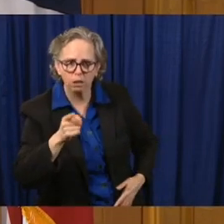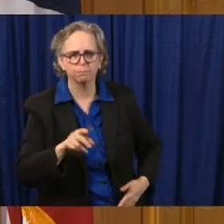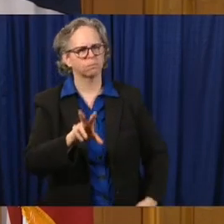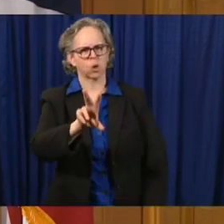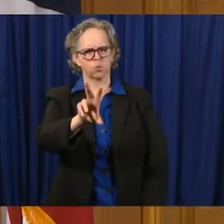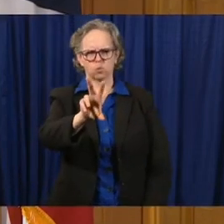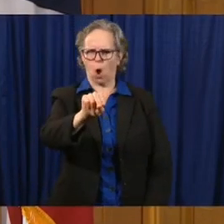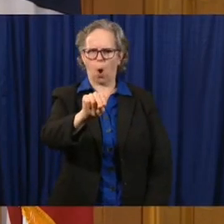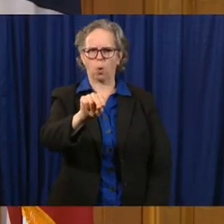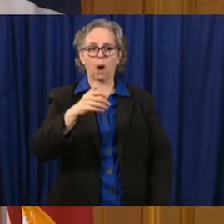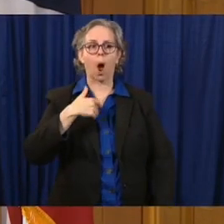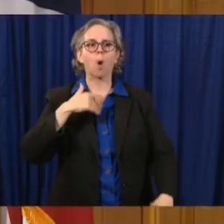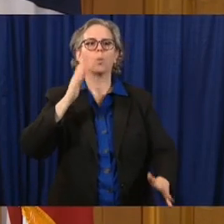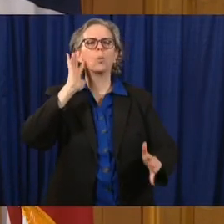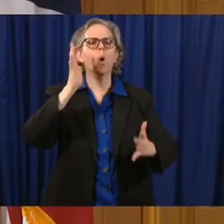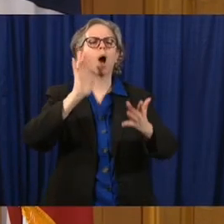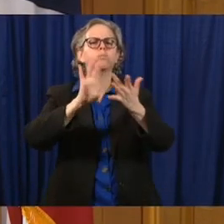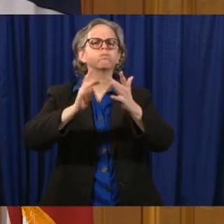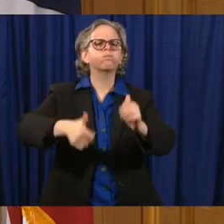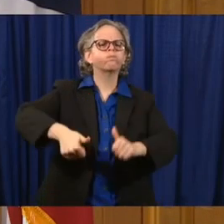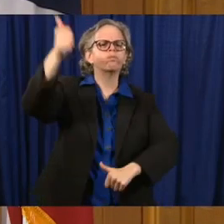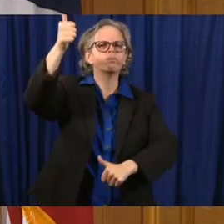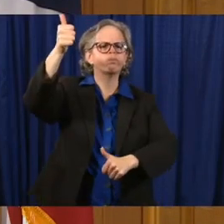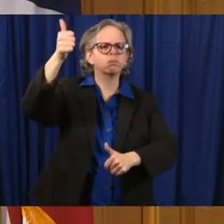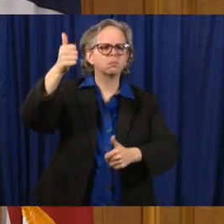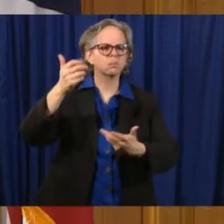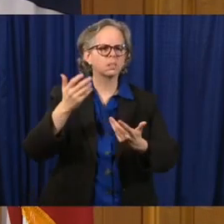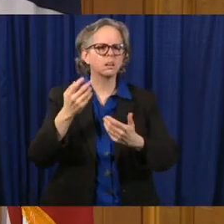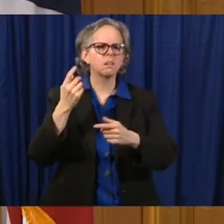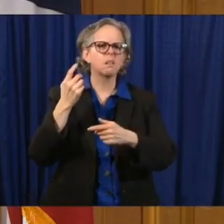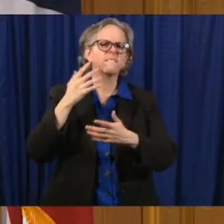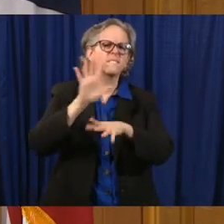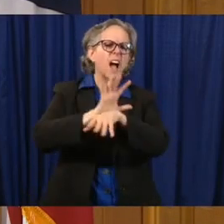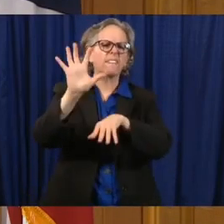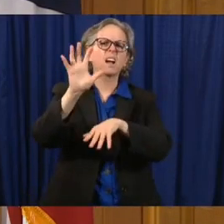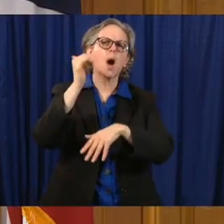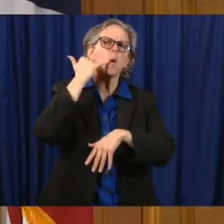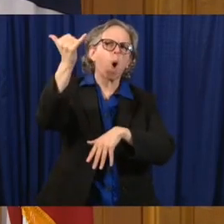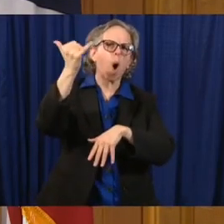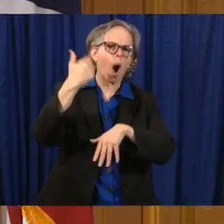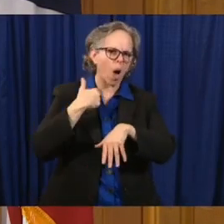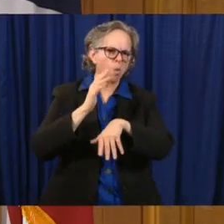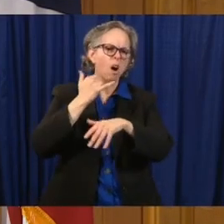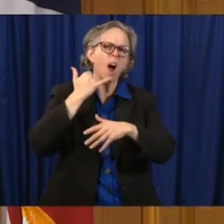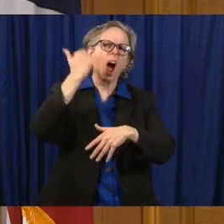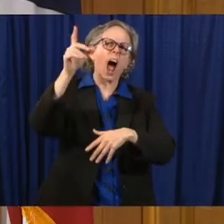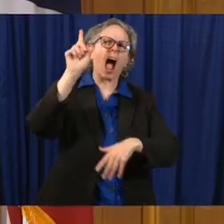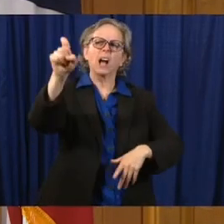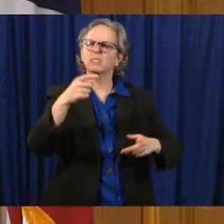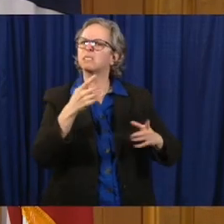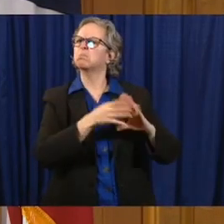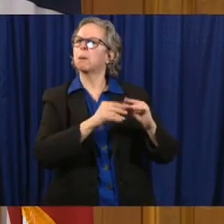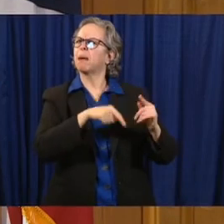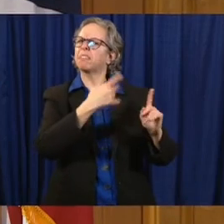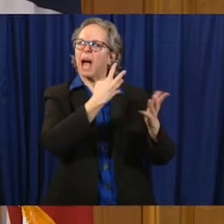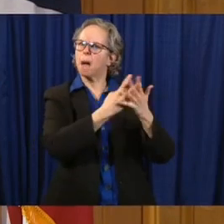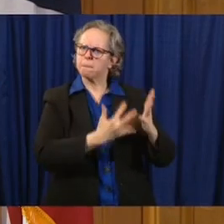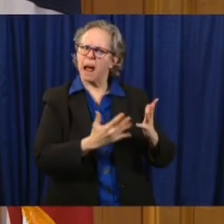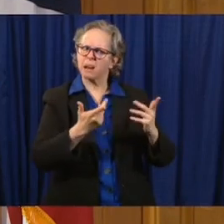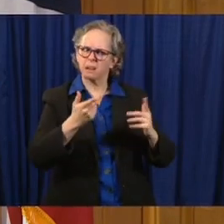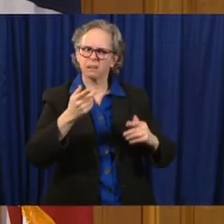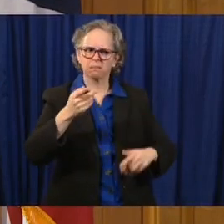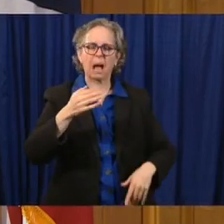director at our regular 5 o'clock call. I can tell you what the director, I'm sure, is doing and what the staff